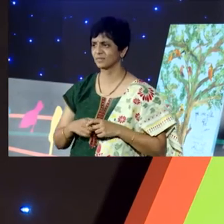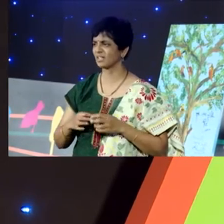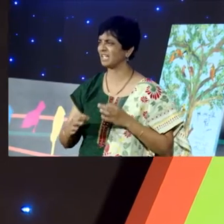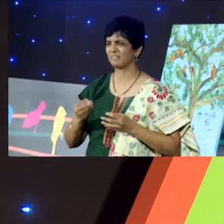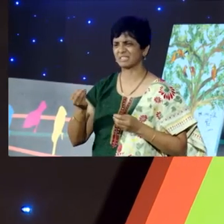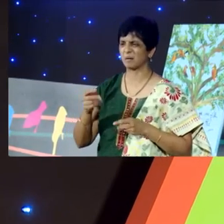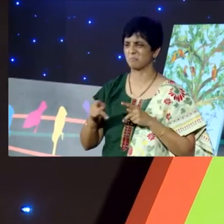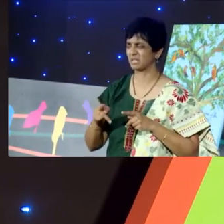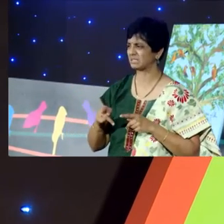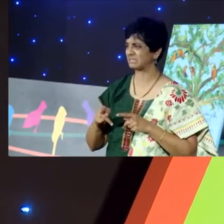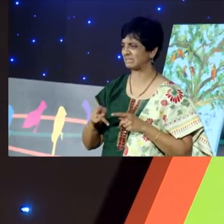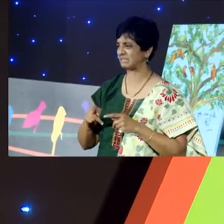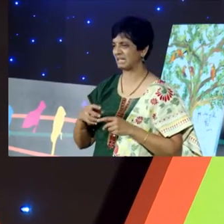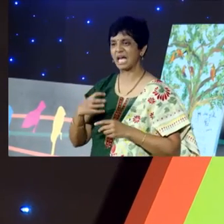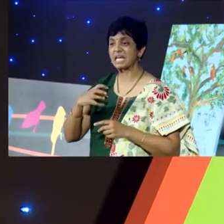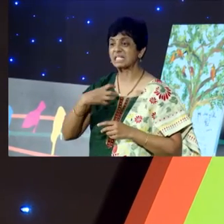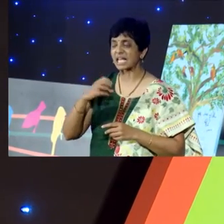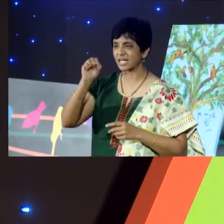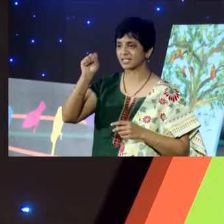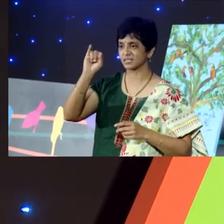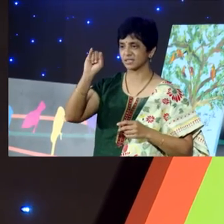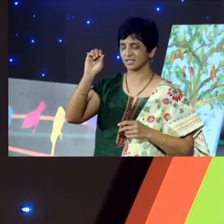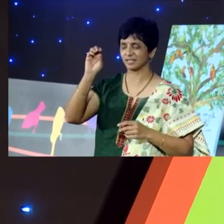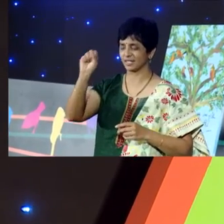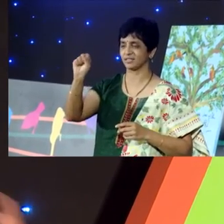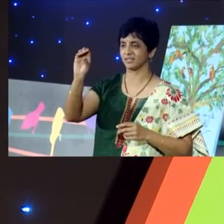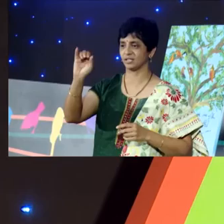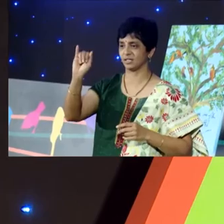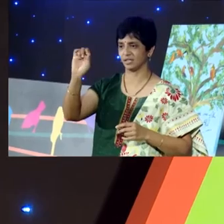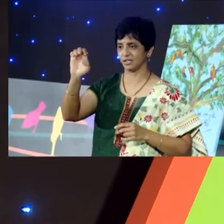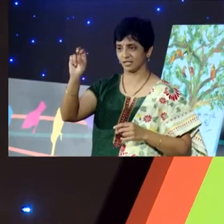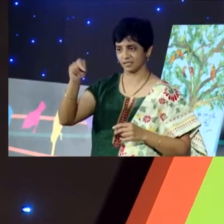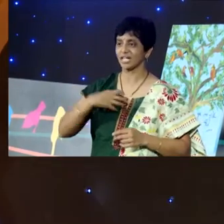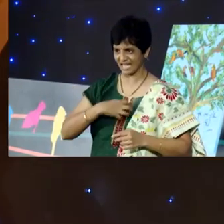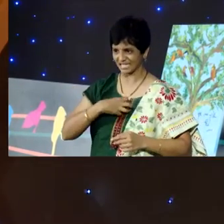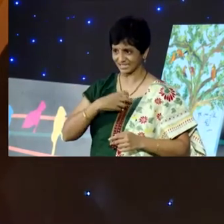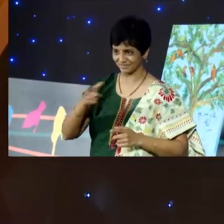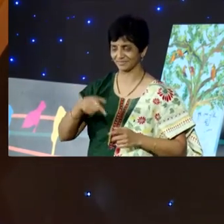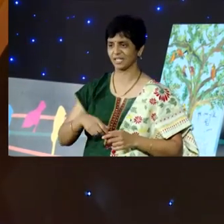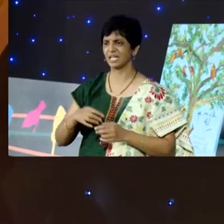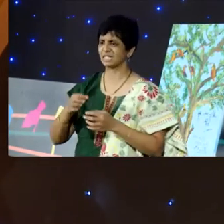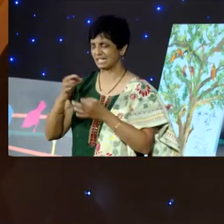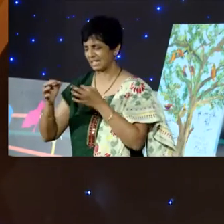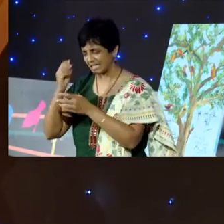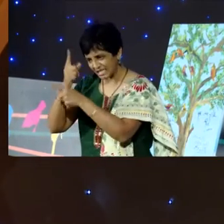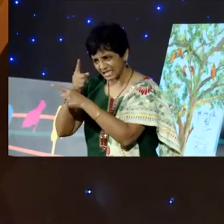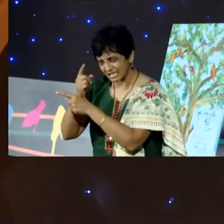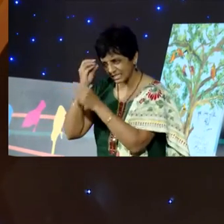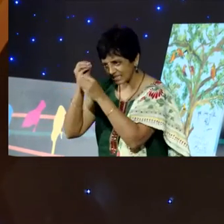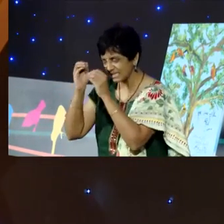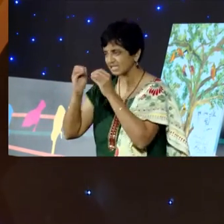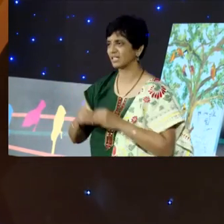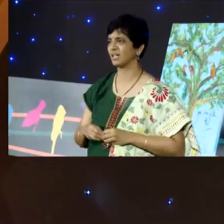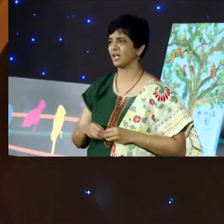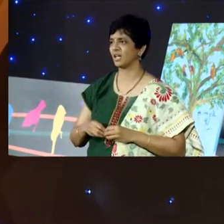physics and you're living these beautiful stories. Somebody's teaching you chemistry and you're living these beautiful stories. And then you start